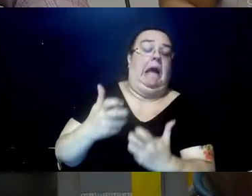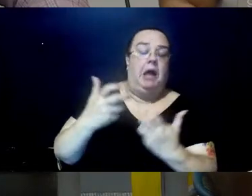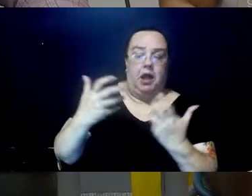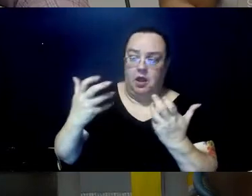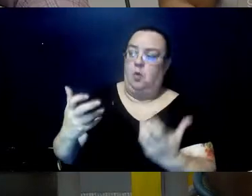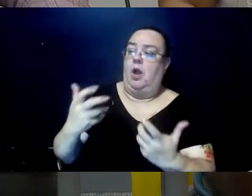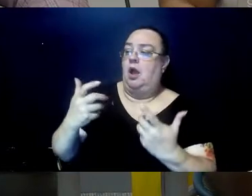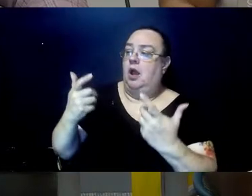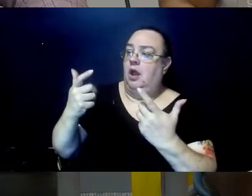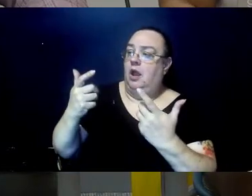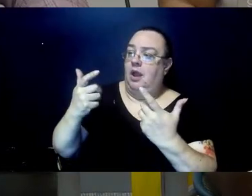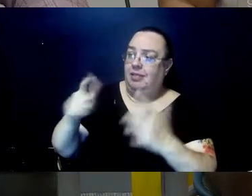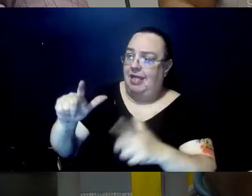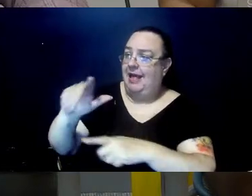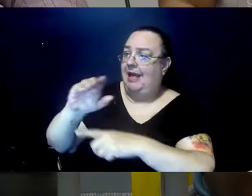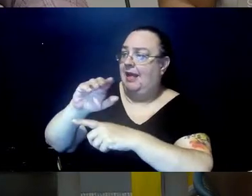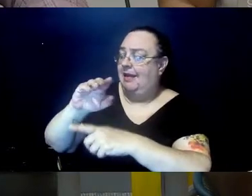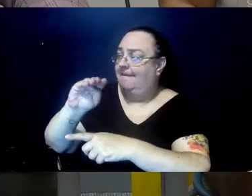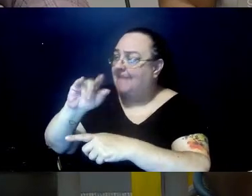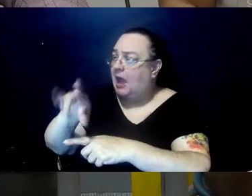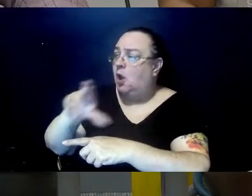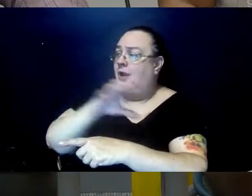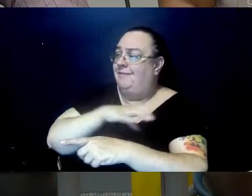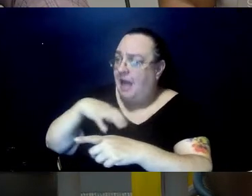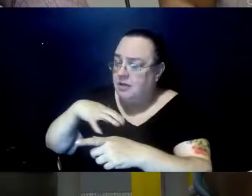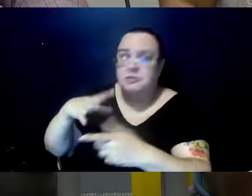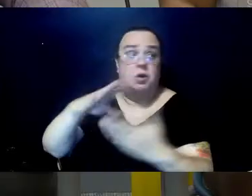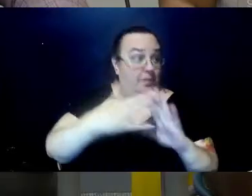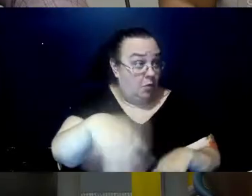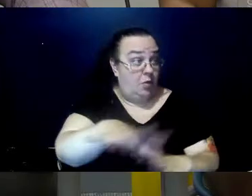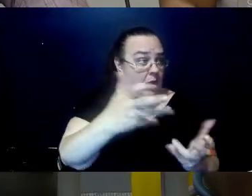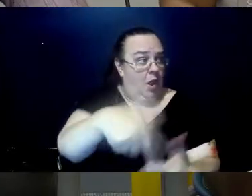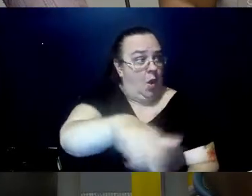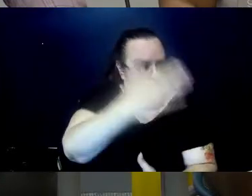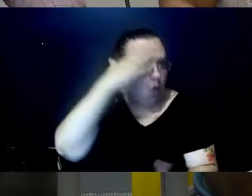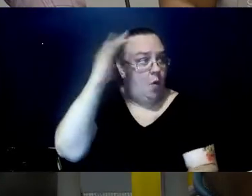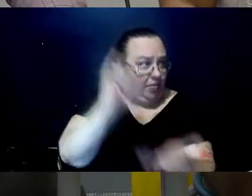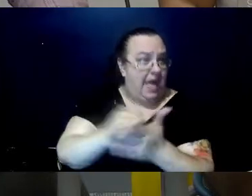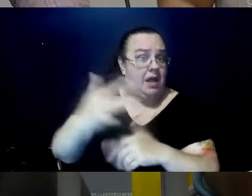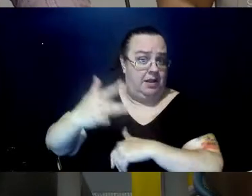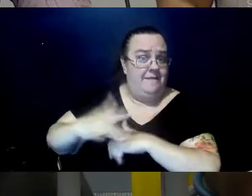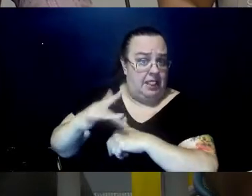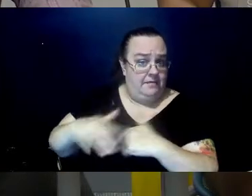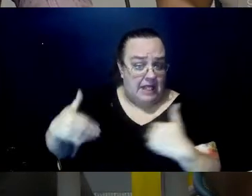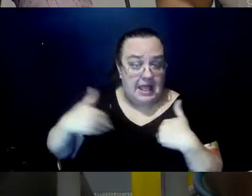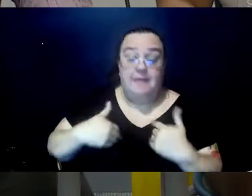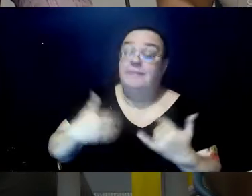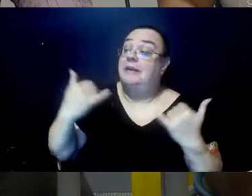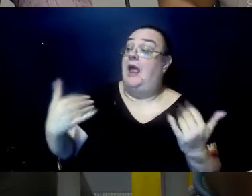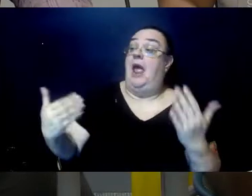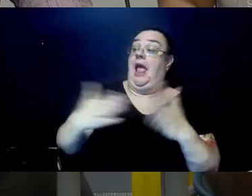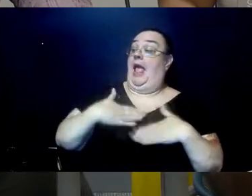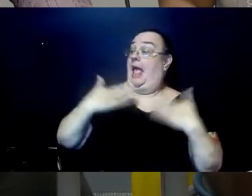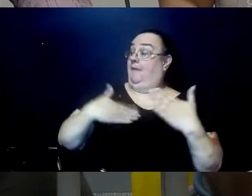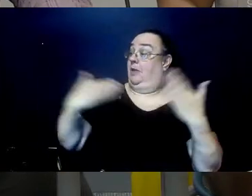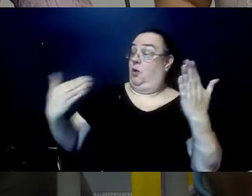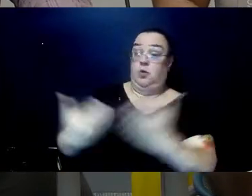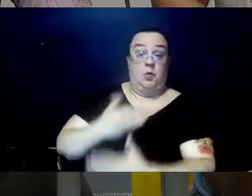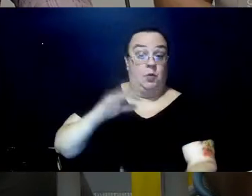and the community know that that is available. Happy new fiscal year. As